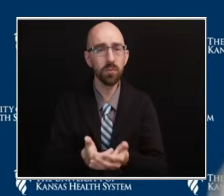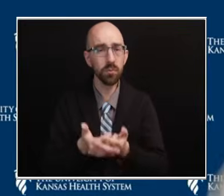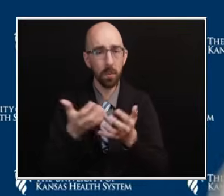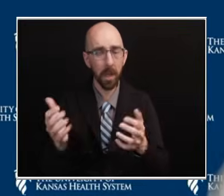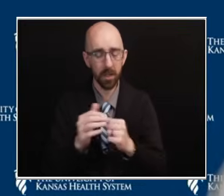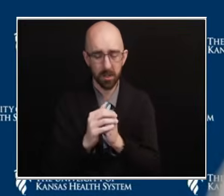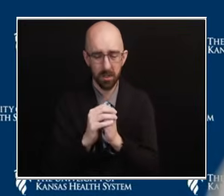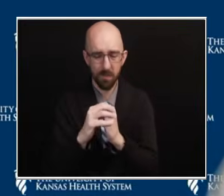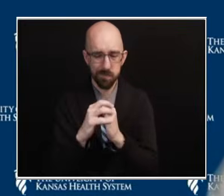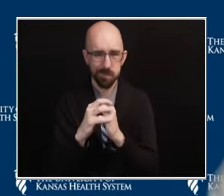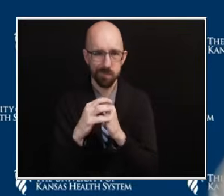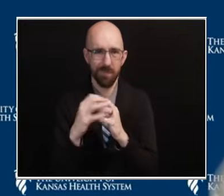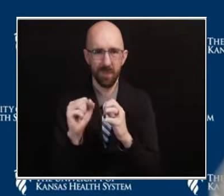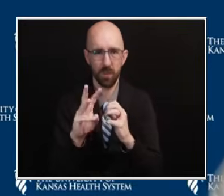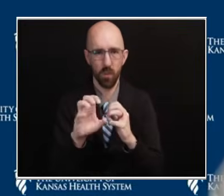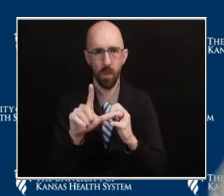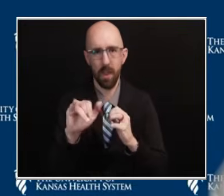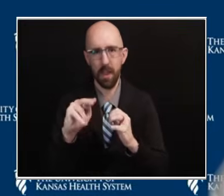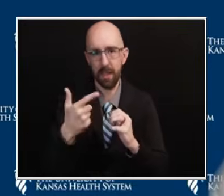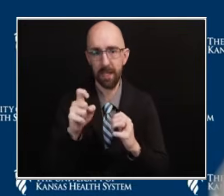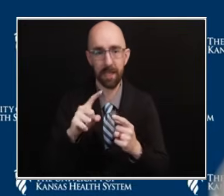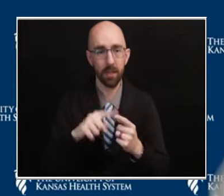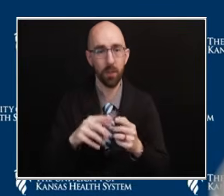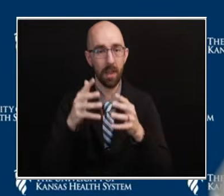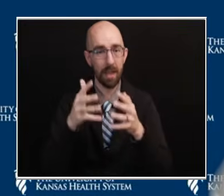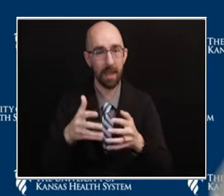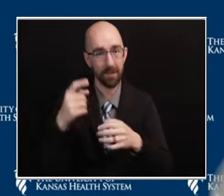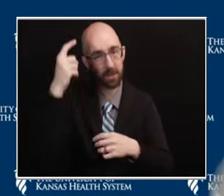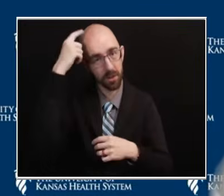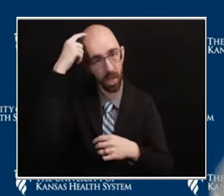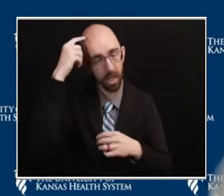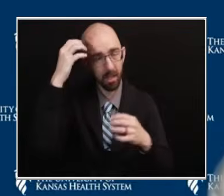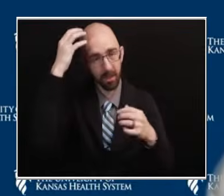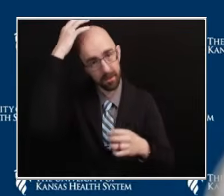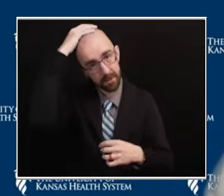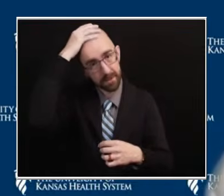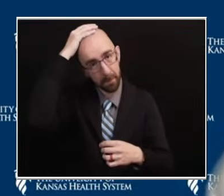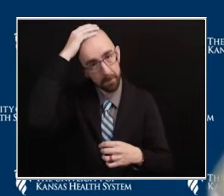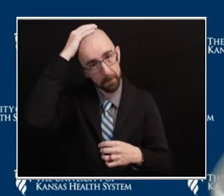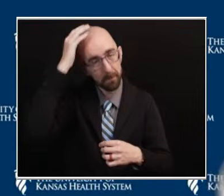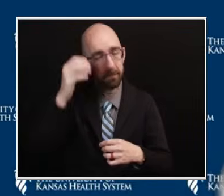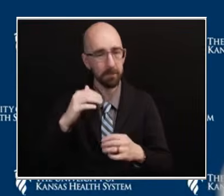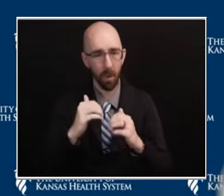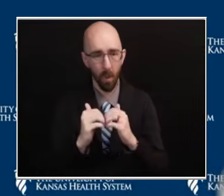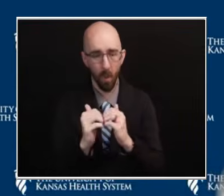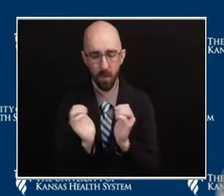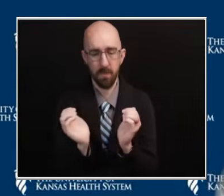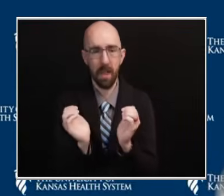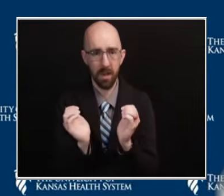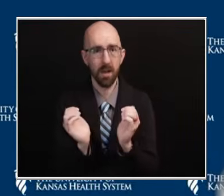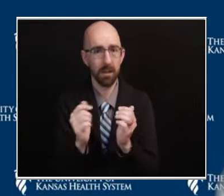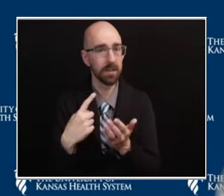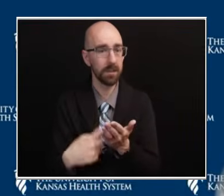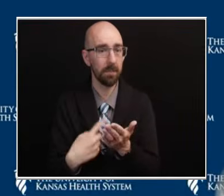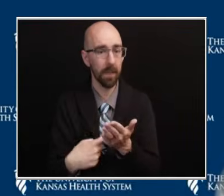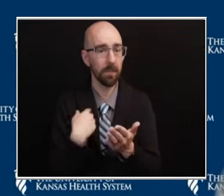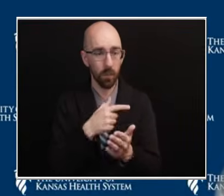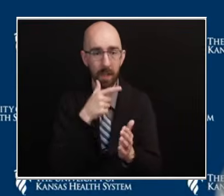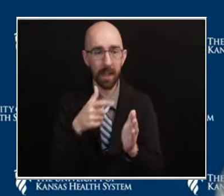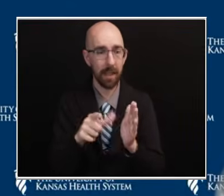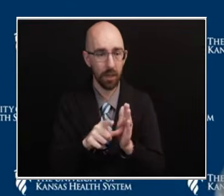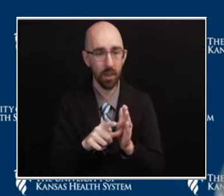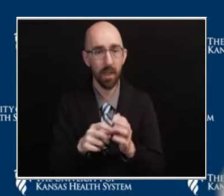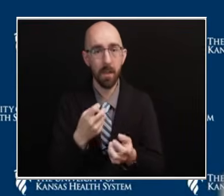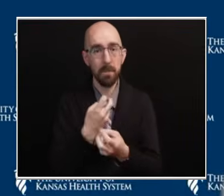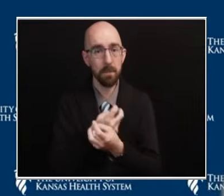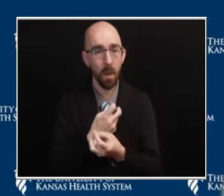in the brain, you need to leave the skull and the scalp sort of open. And sometimes we literally take the bone